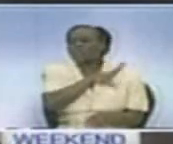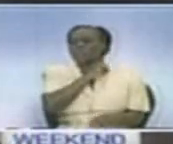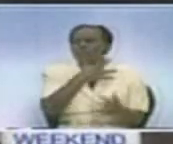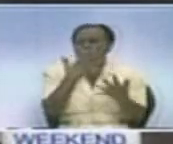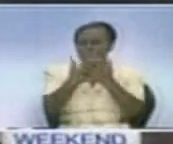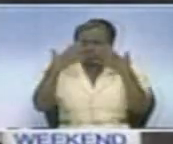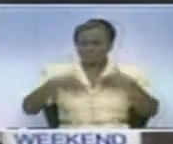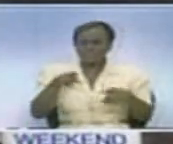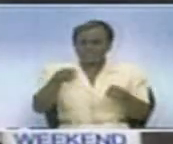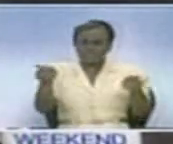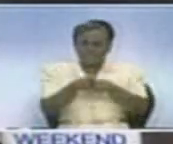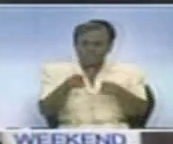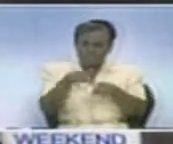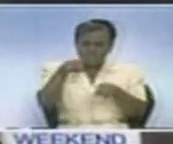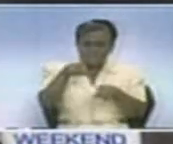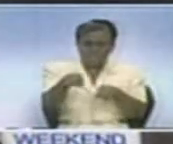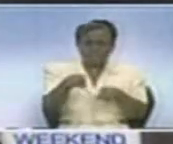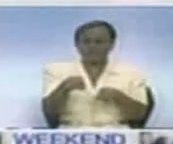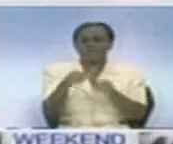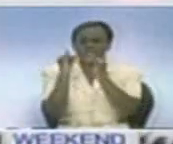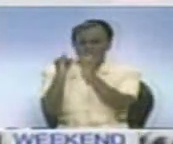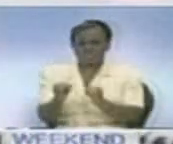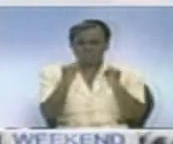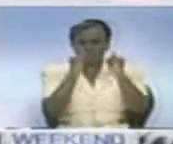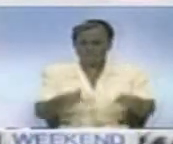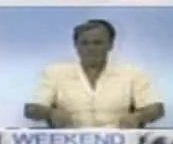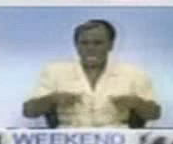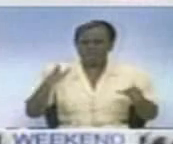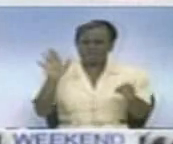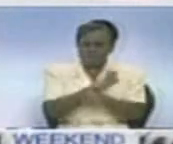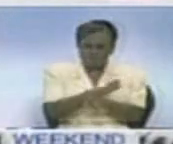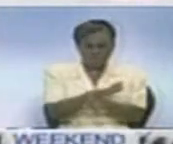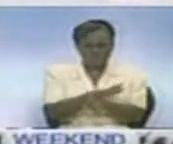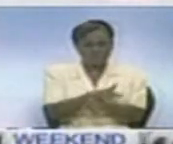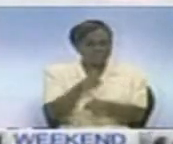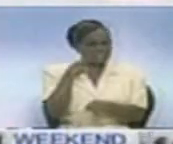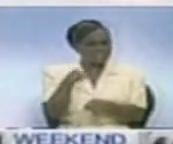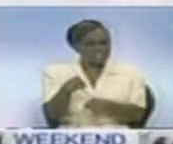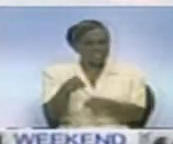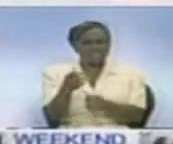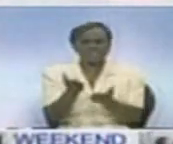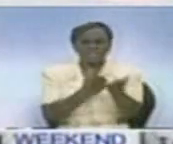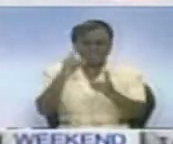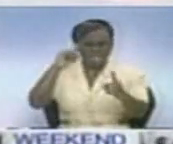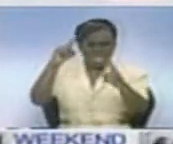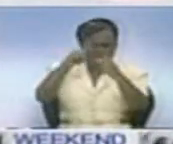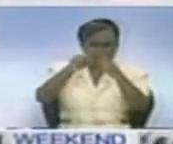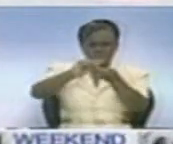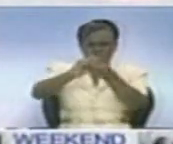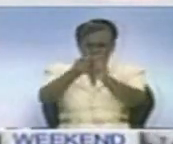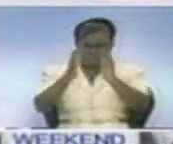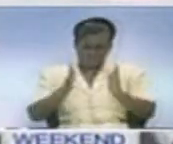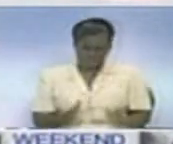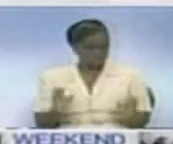that incarceration of an individual for the rest of his natural life does not serve the purpose of correcting them.